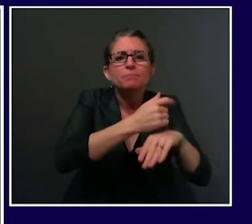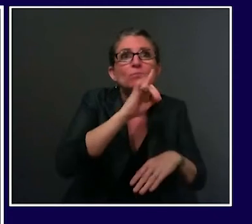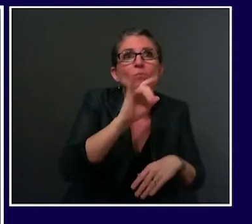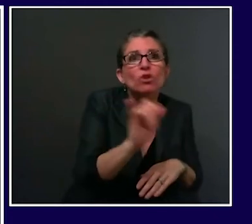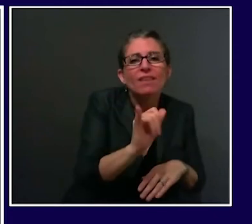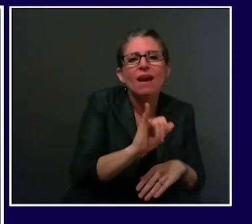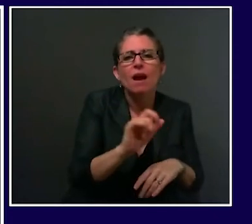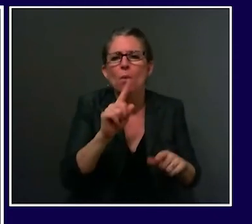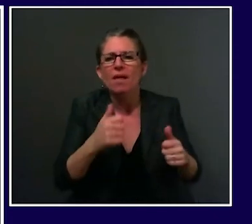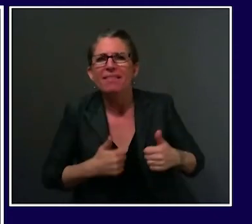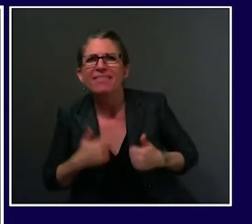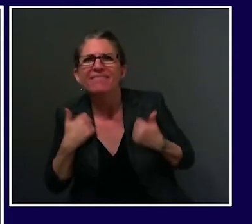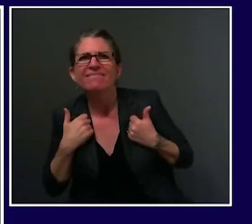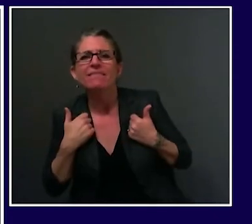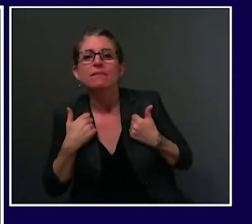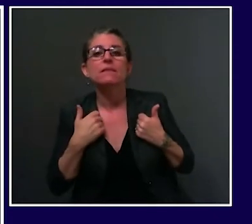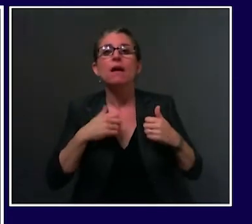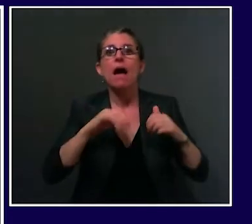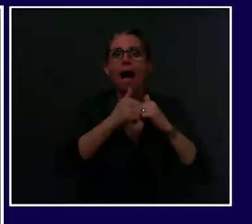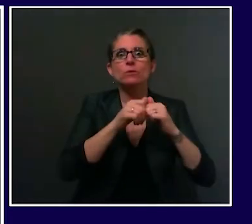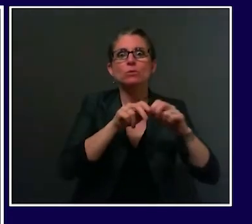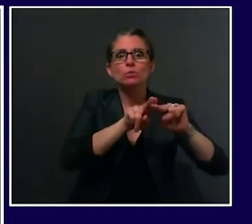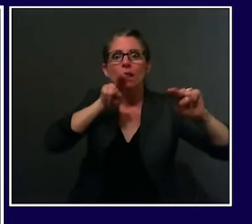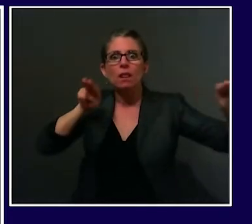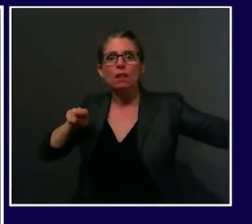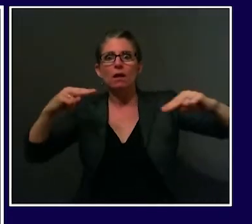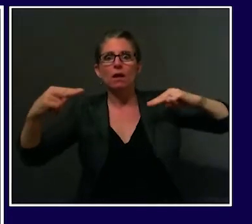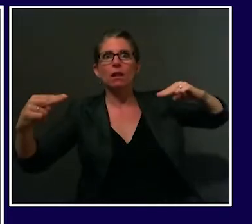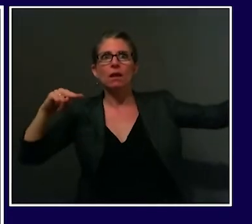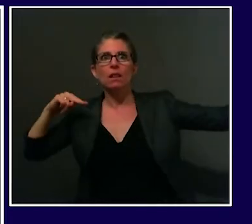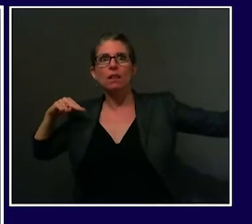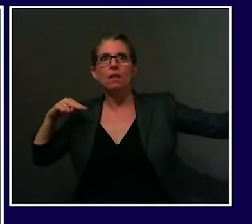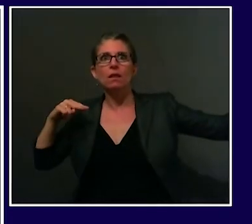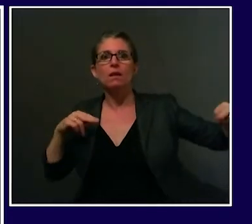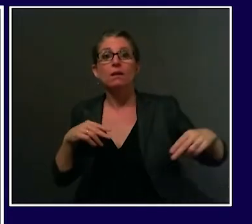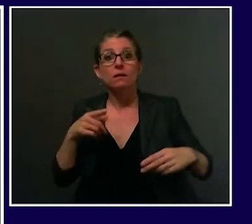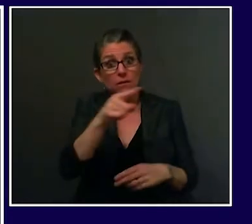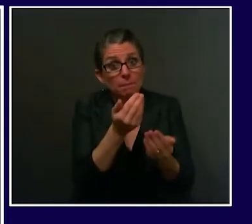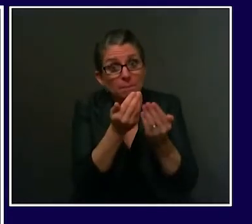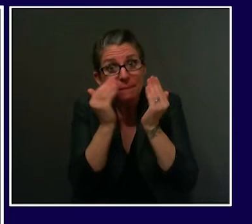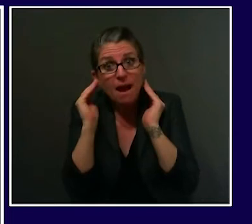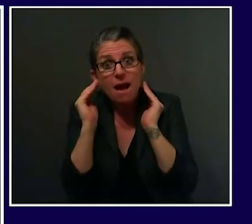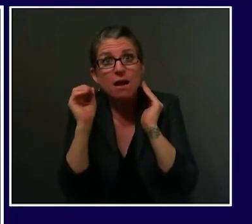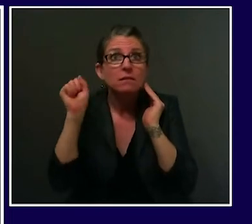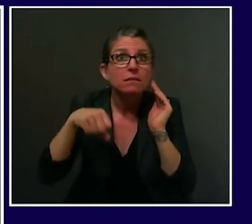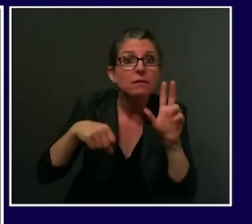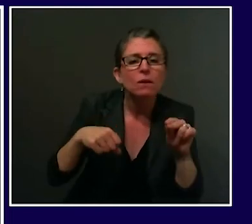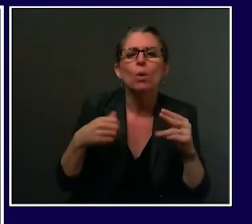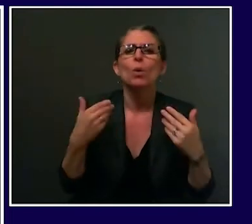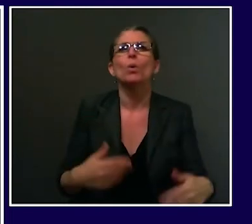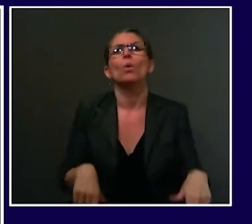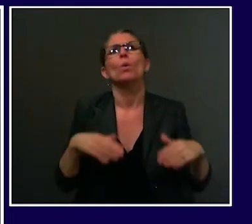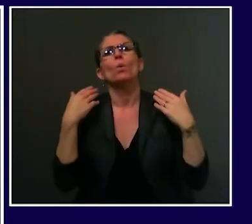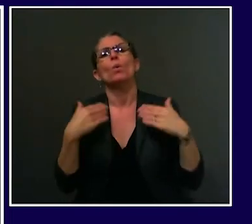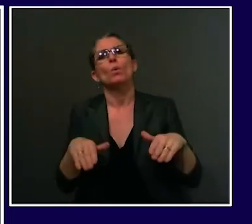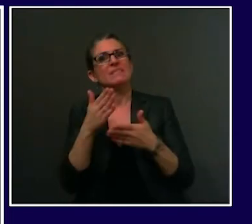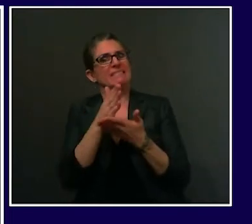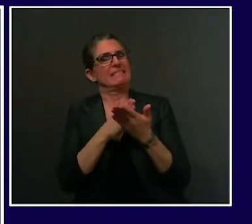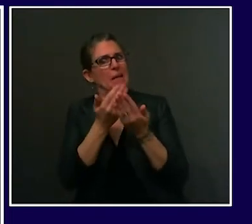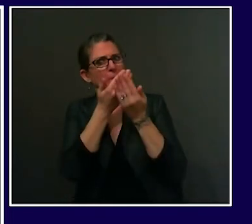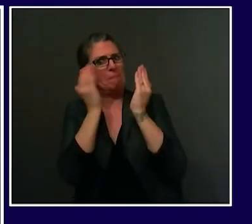a challenge, and wearing a mask may also pose additional challenges. All of these things, I think, together